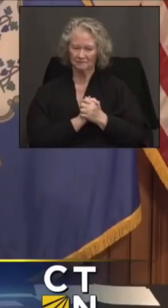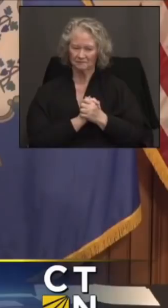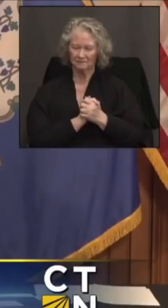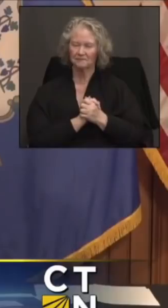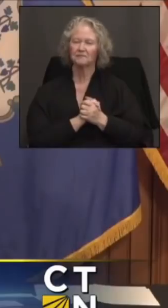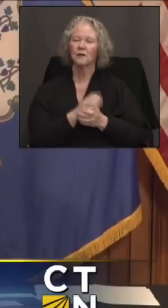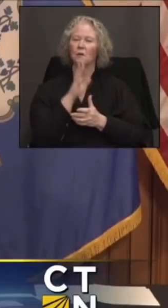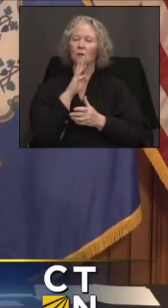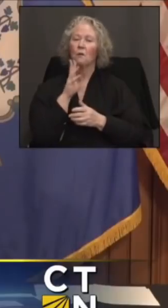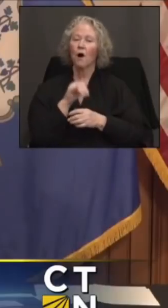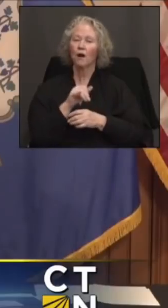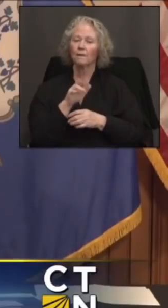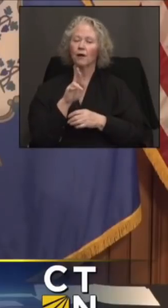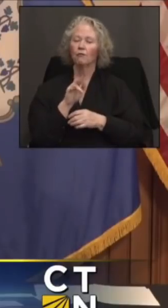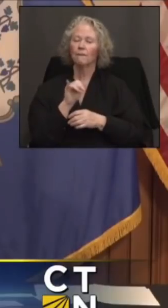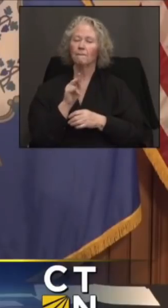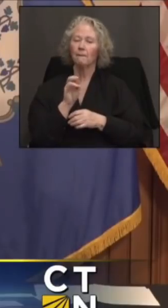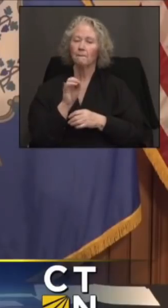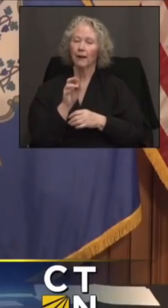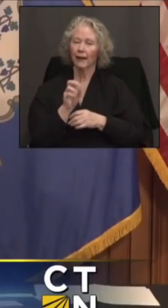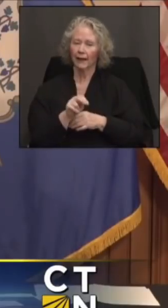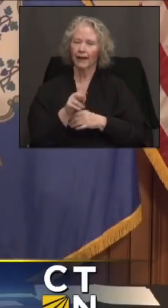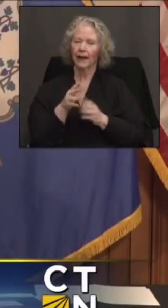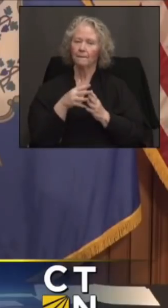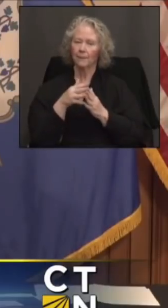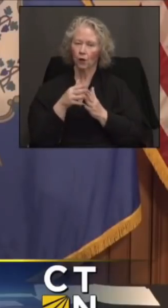The Waterbury Republican American.